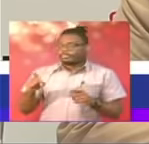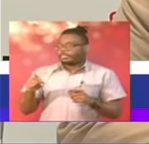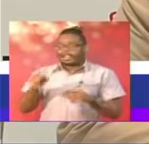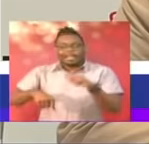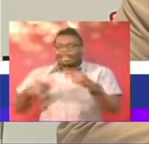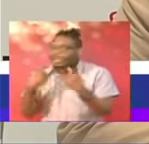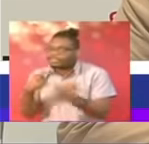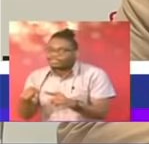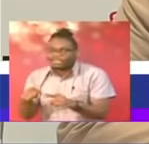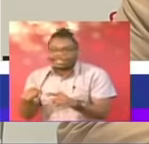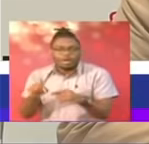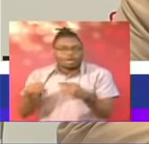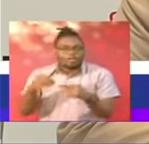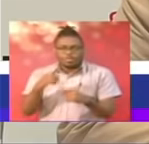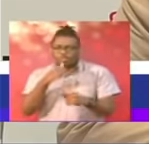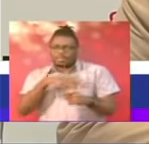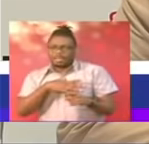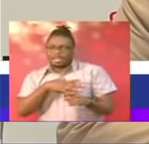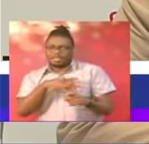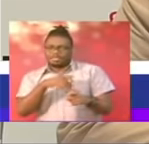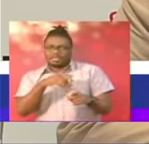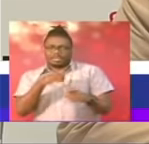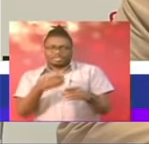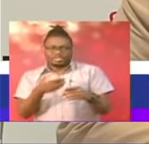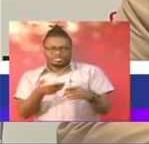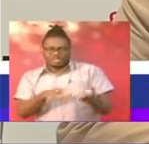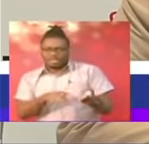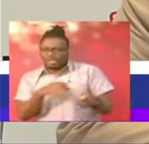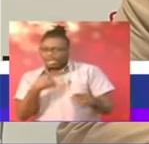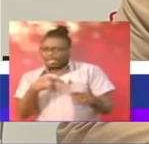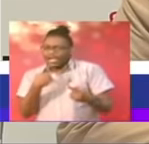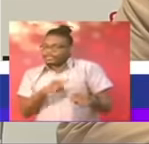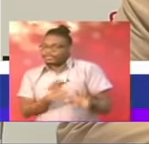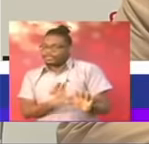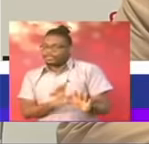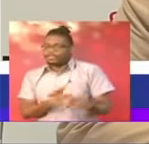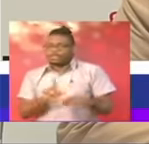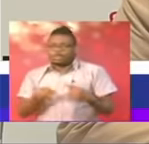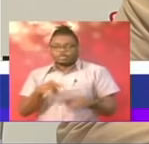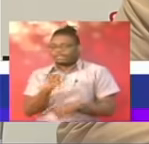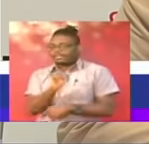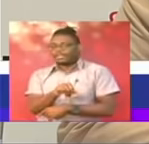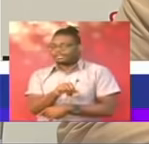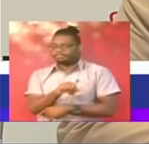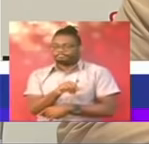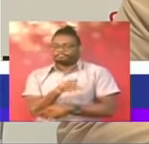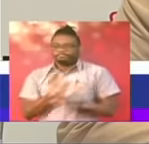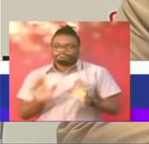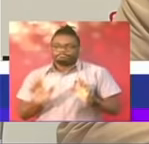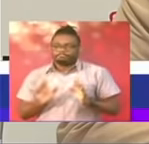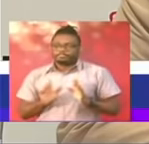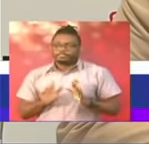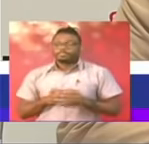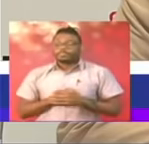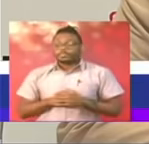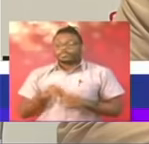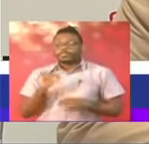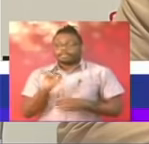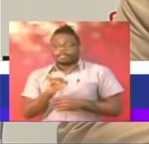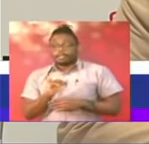case that you just referred to, and that query or those queries would probably best be directed to the relevant